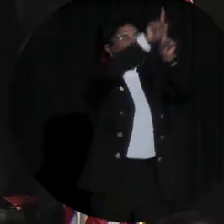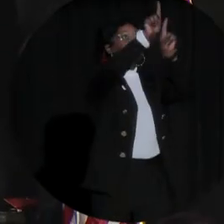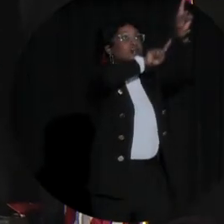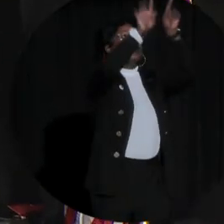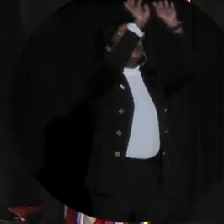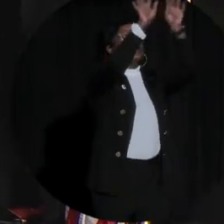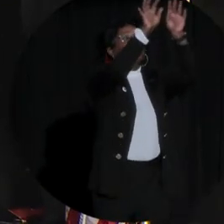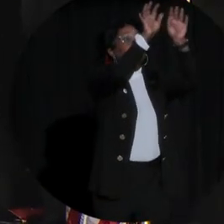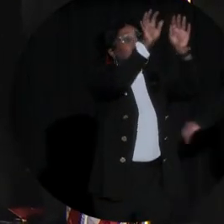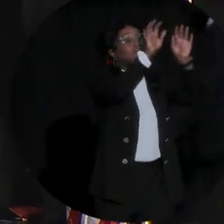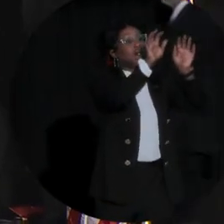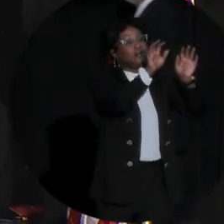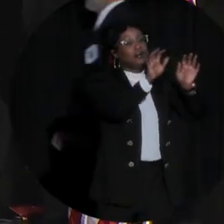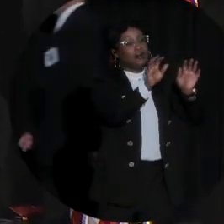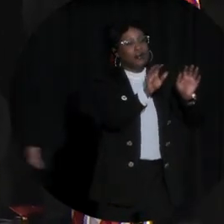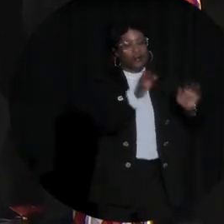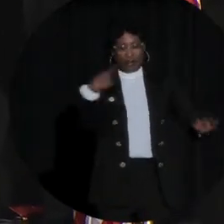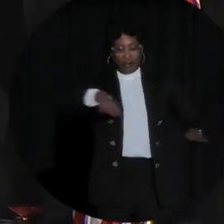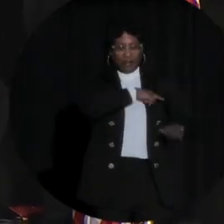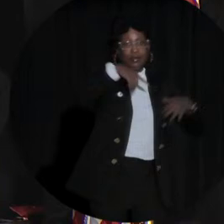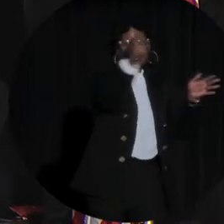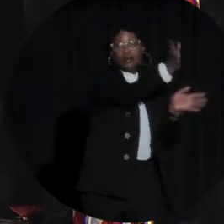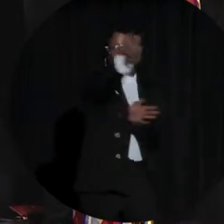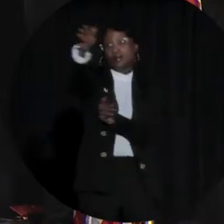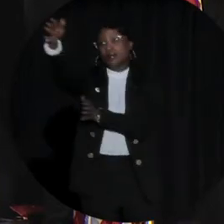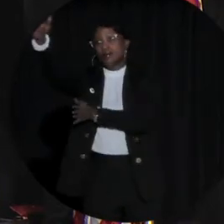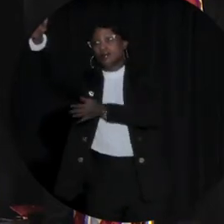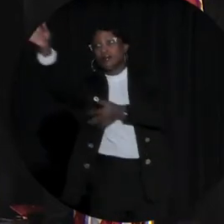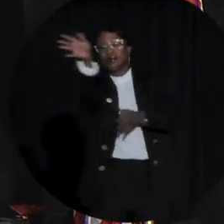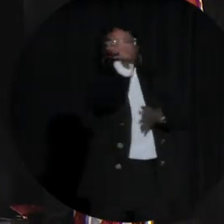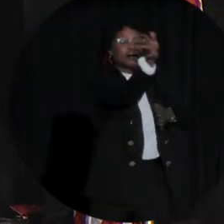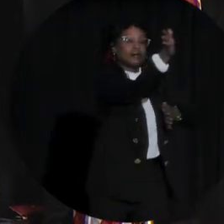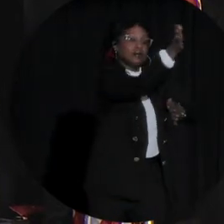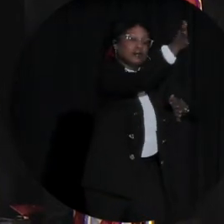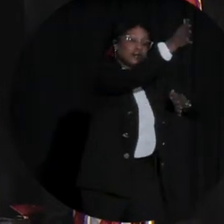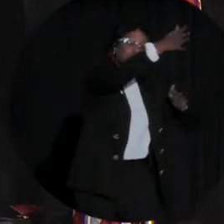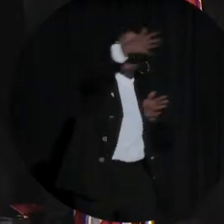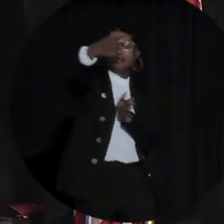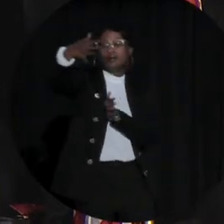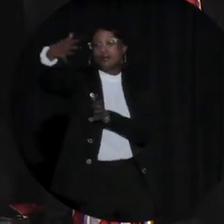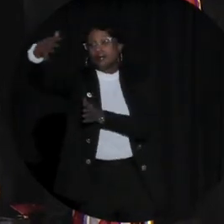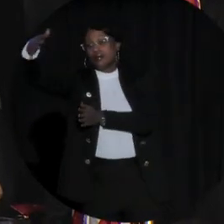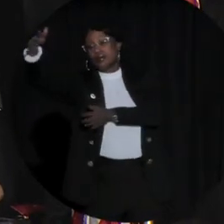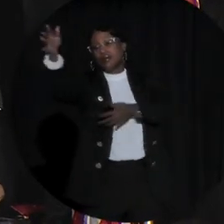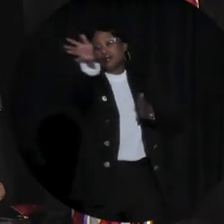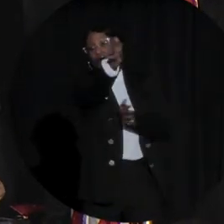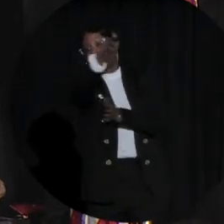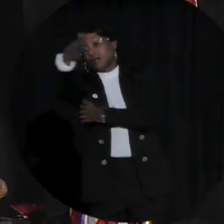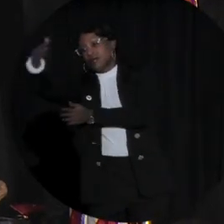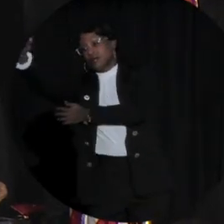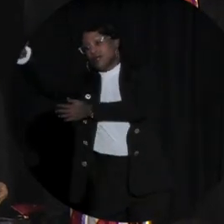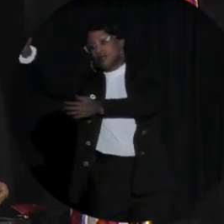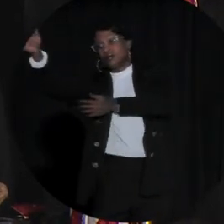star-spangled banner yet wave